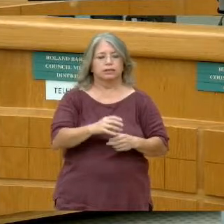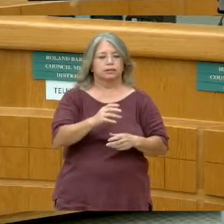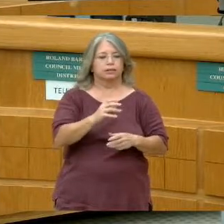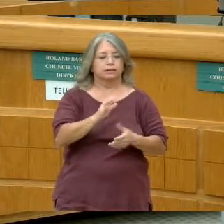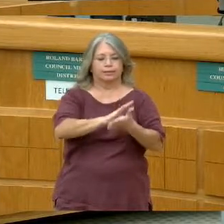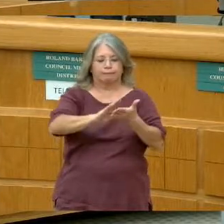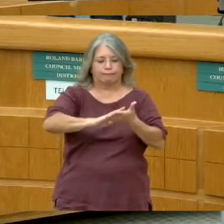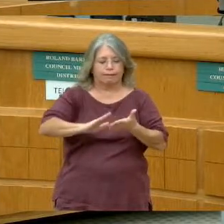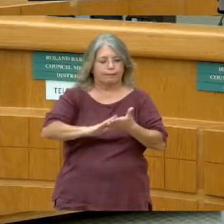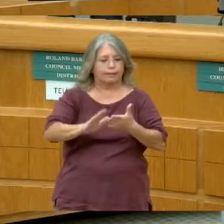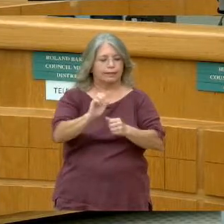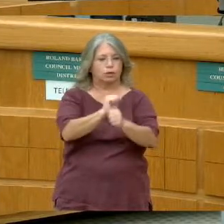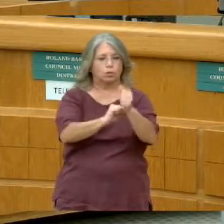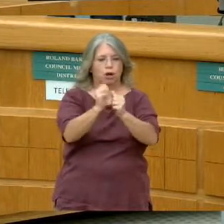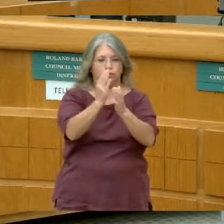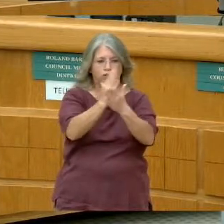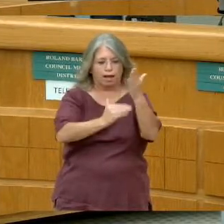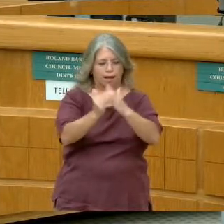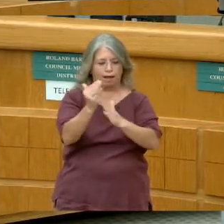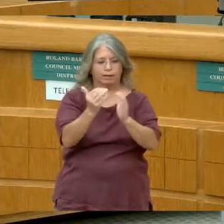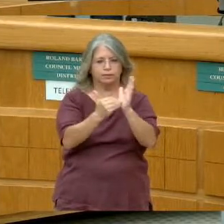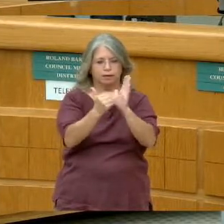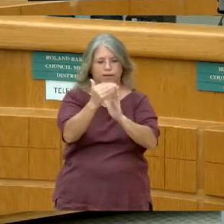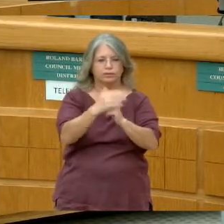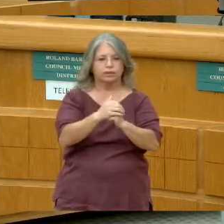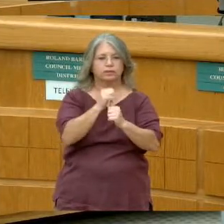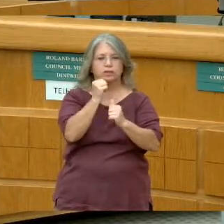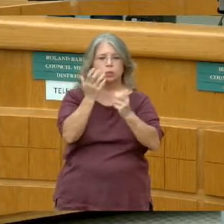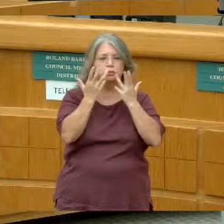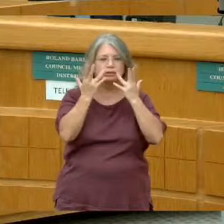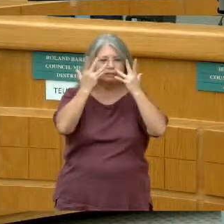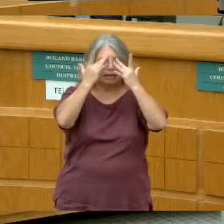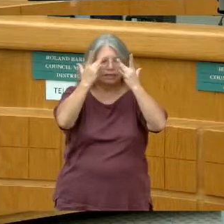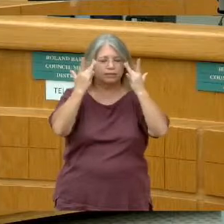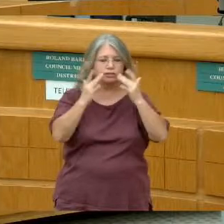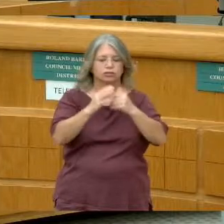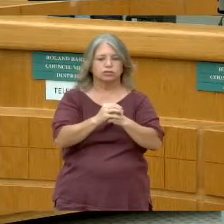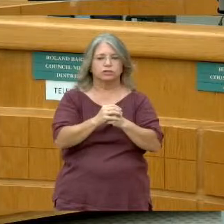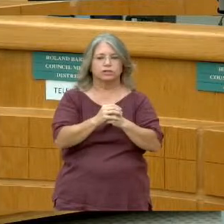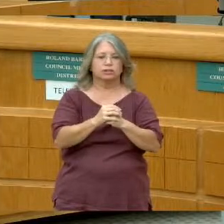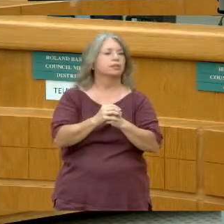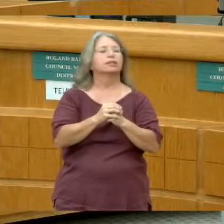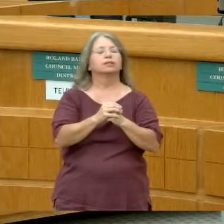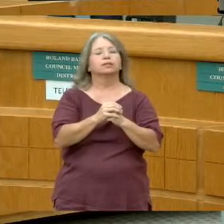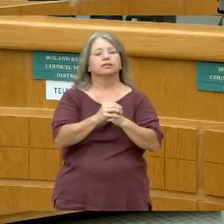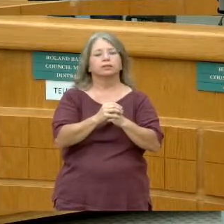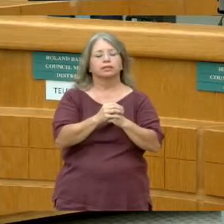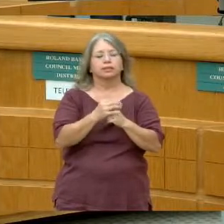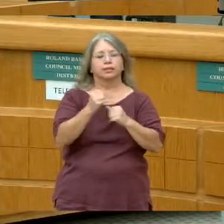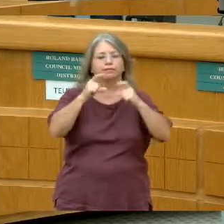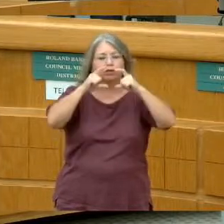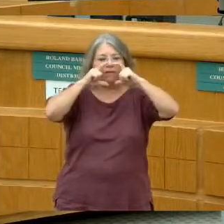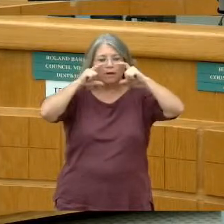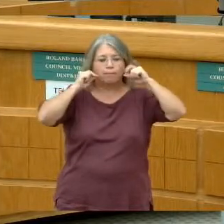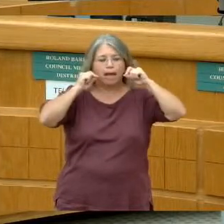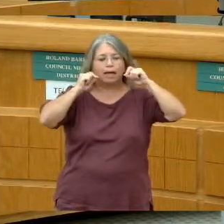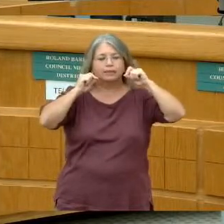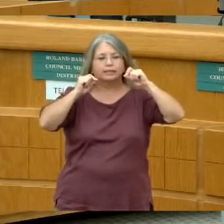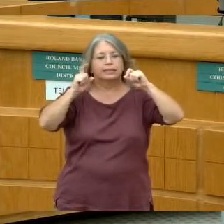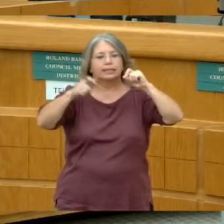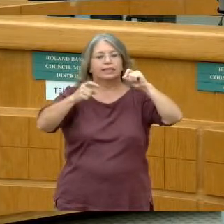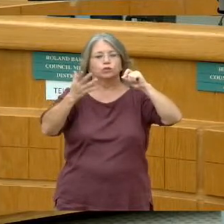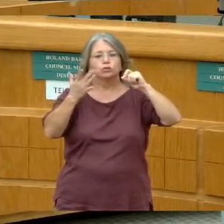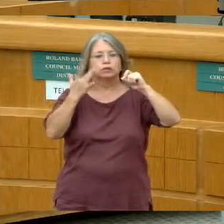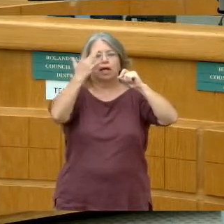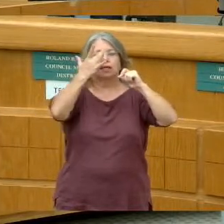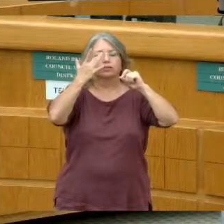a lot, try not to touch your eyes. If you touch your face, it's better if you touch your face with a mask on it. That's one of the things, if I'm in a place,